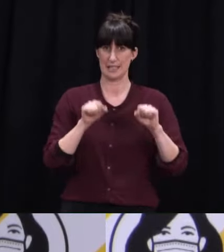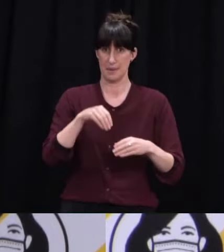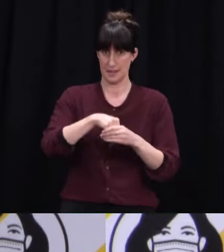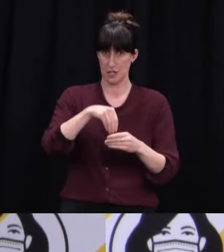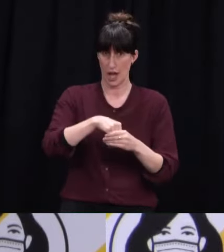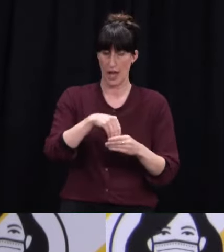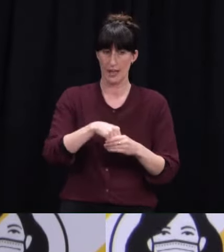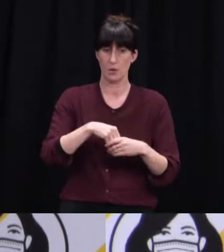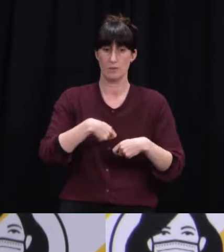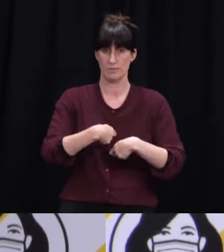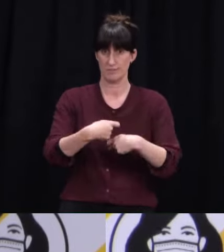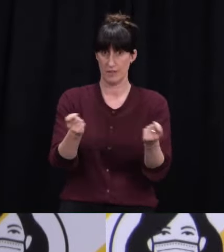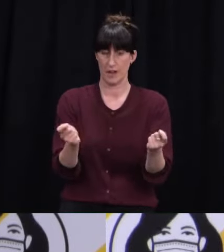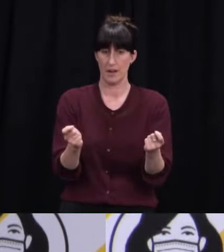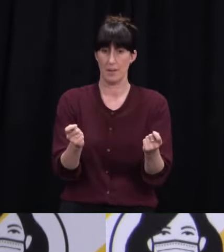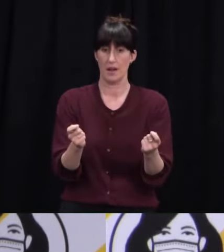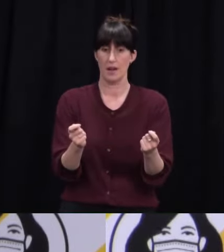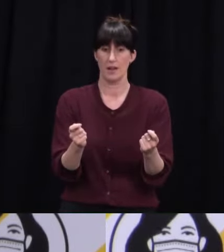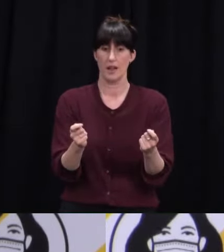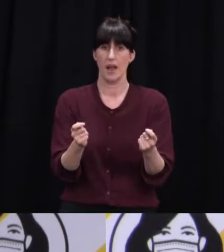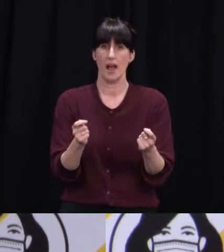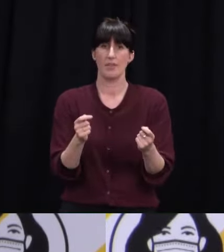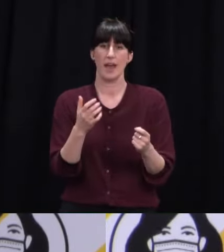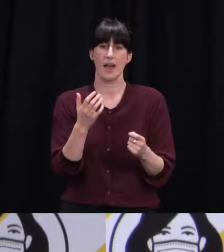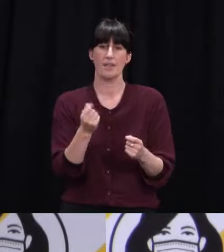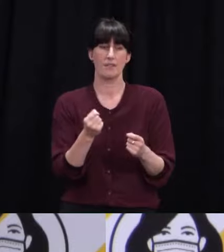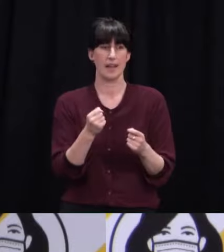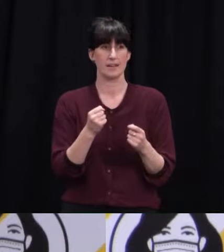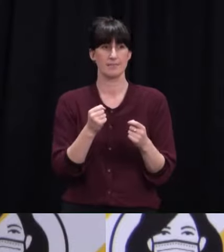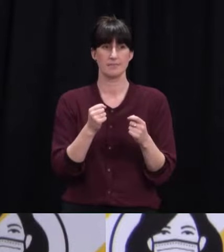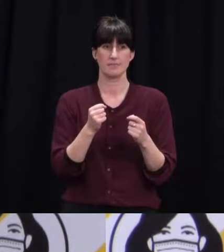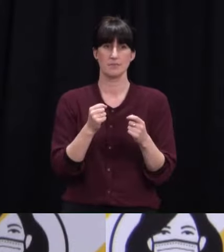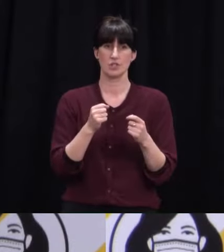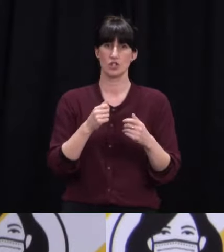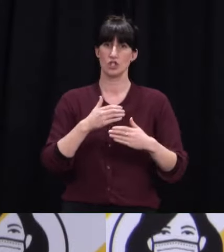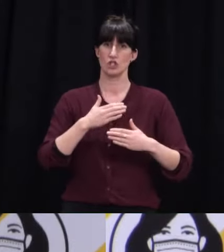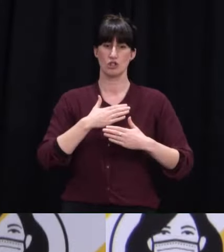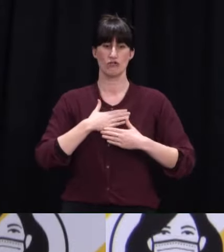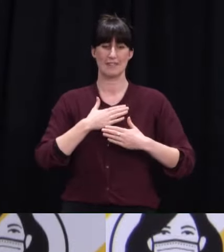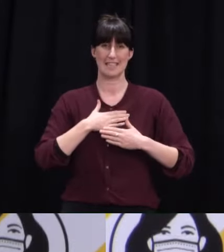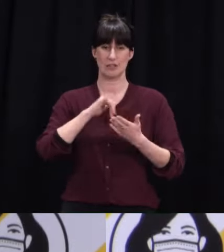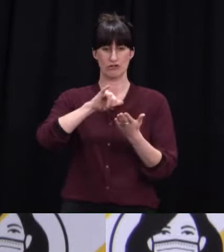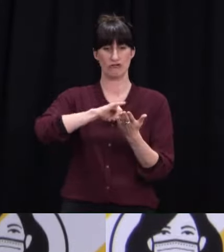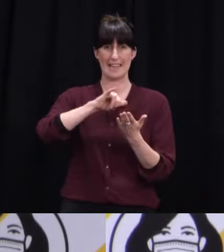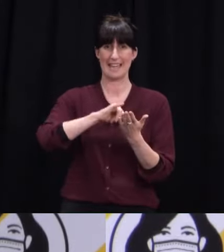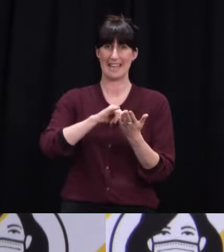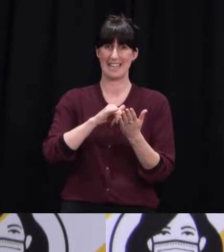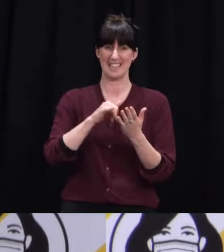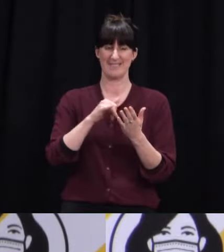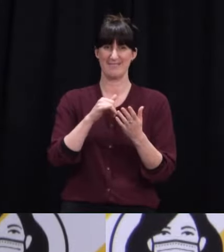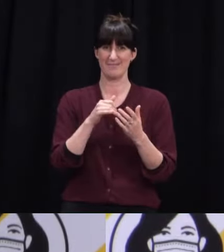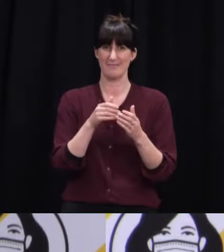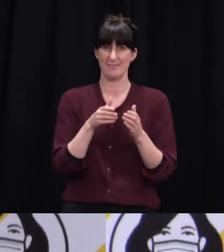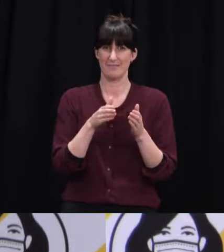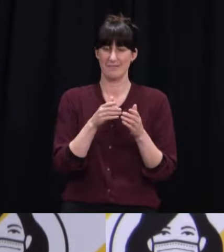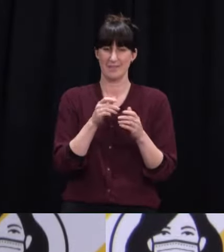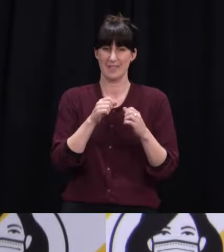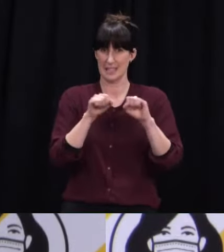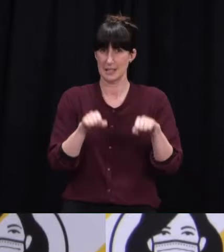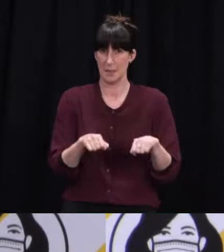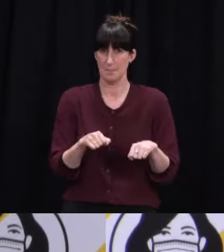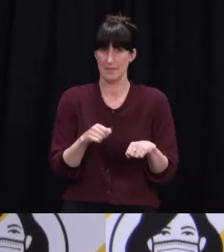Learning are providing security screening measures that families can access for devices that they own as well.